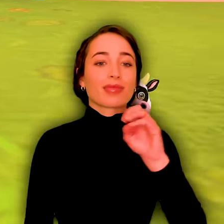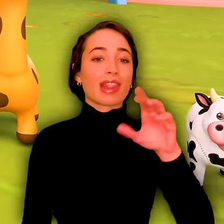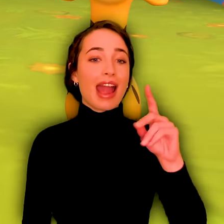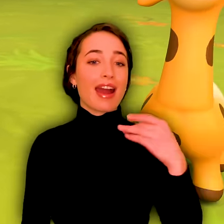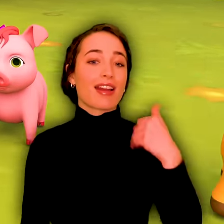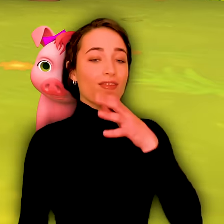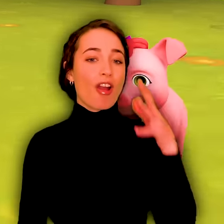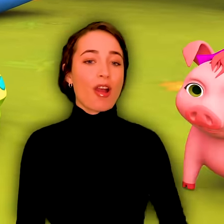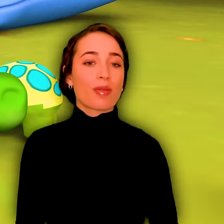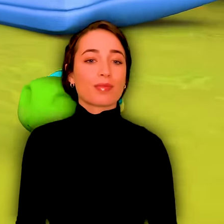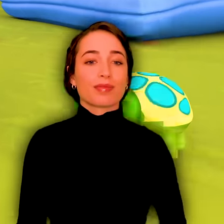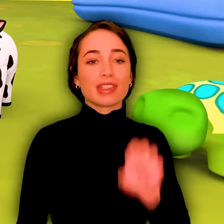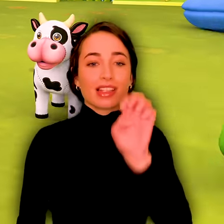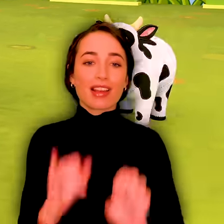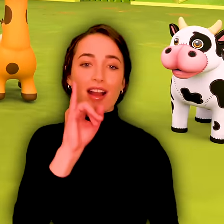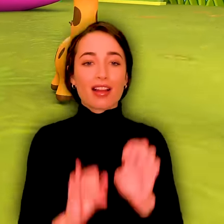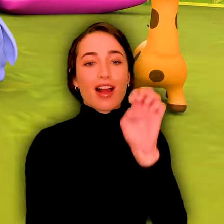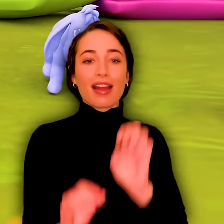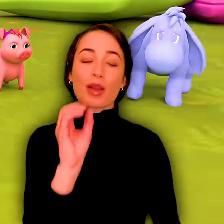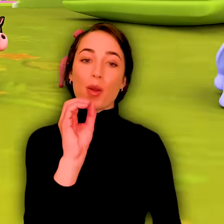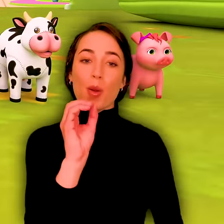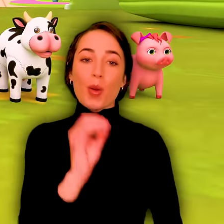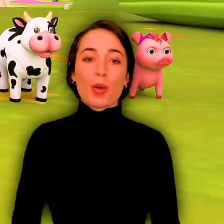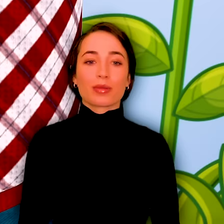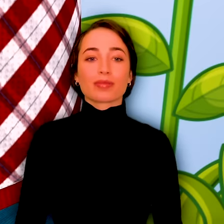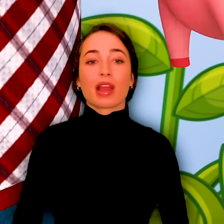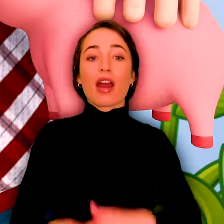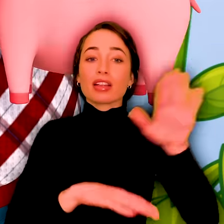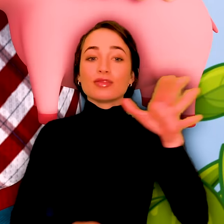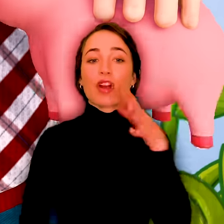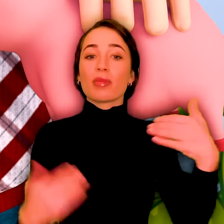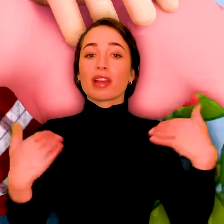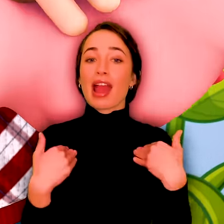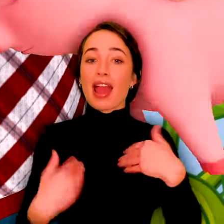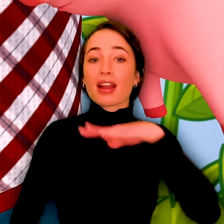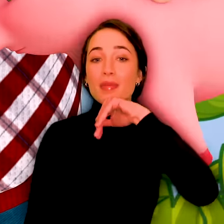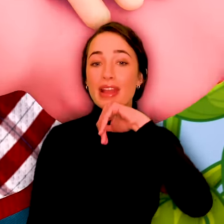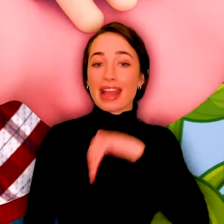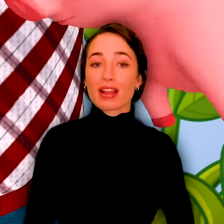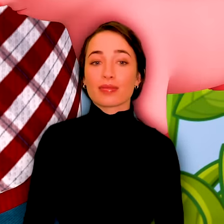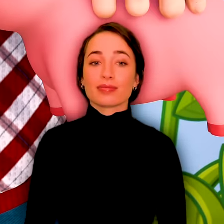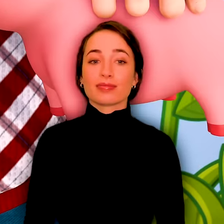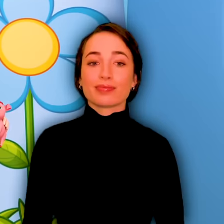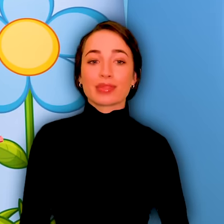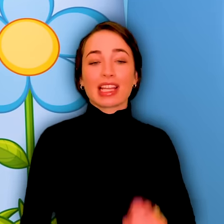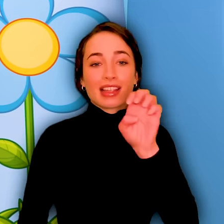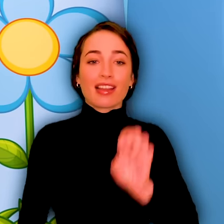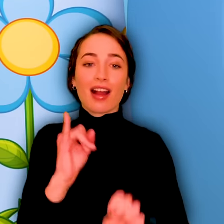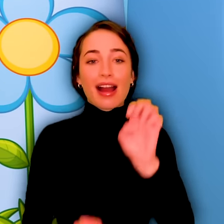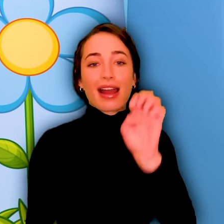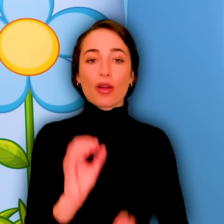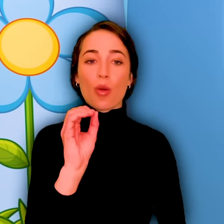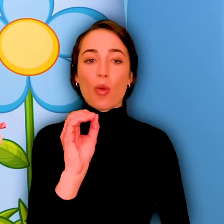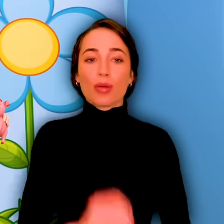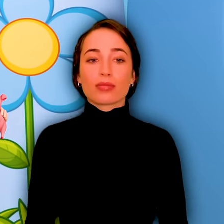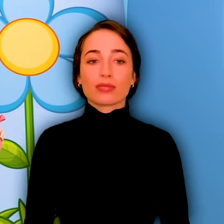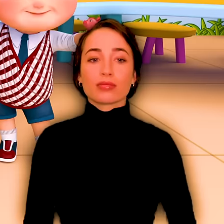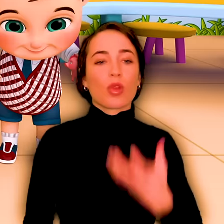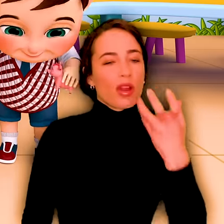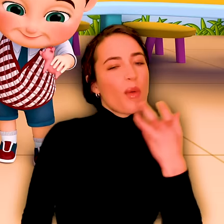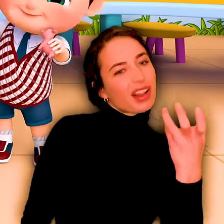old macdonald had a farm e-i-e-i-o and on his farm he had a pig e-i-e-i-o